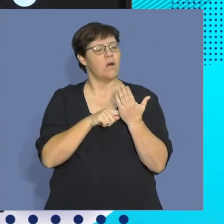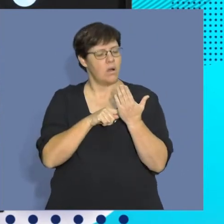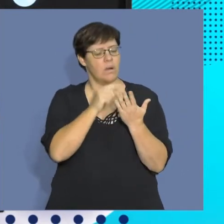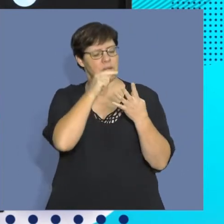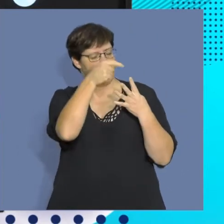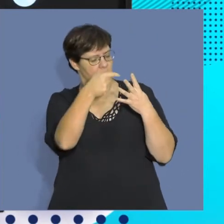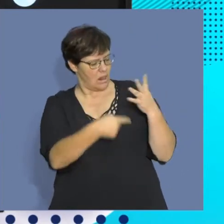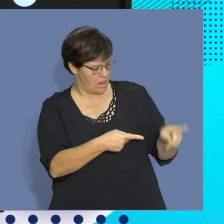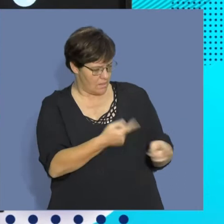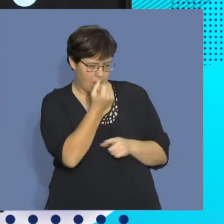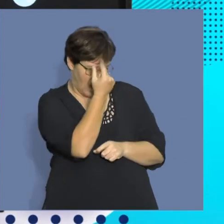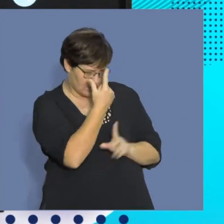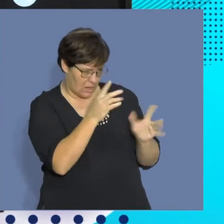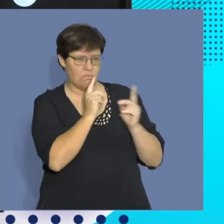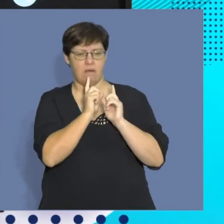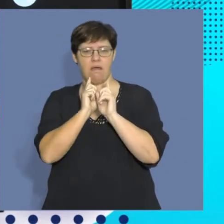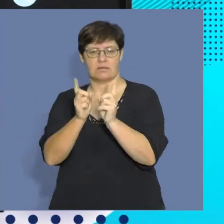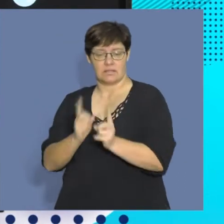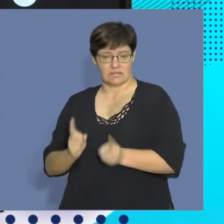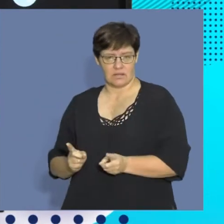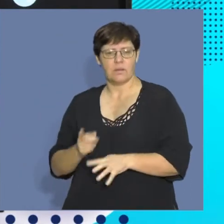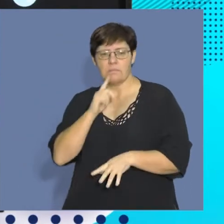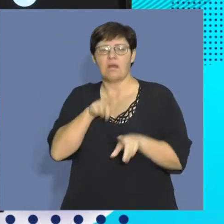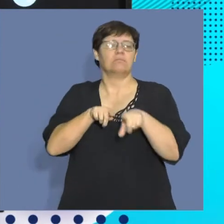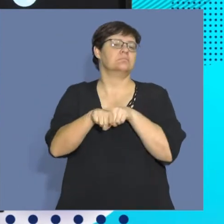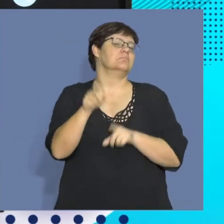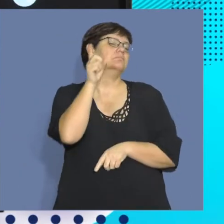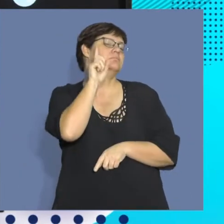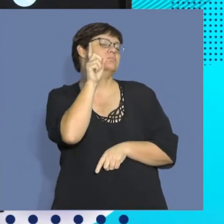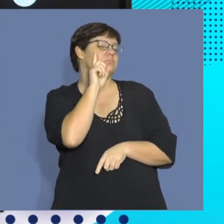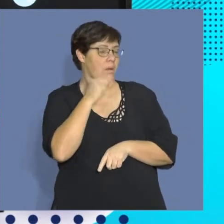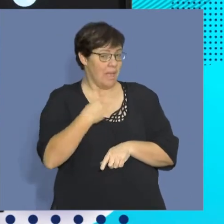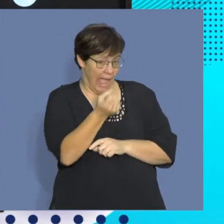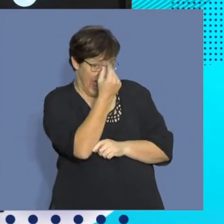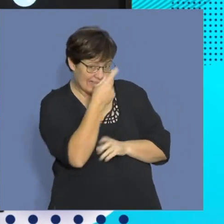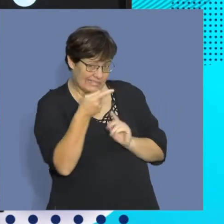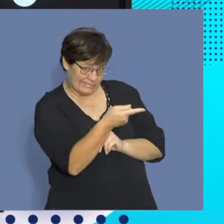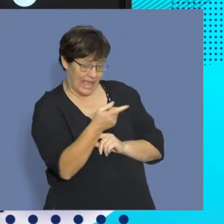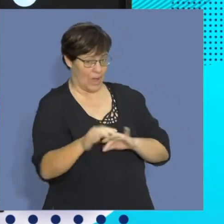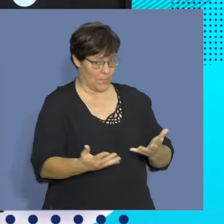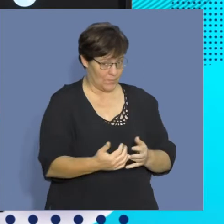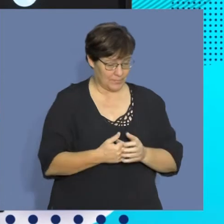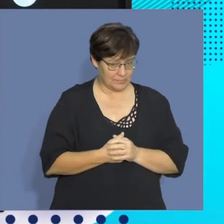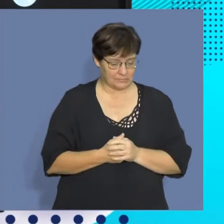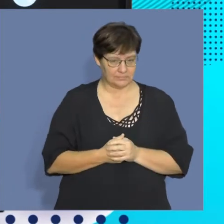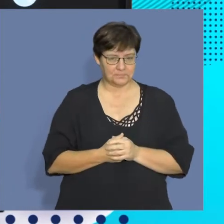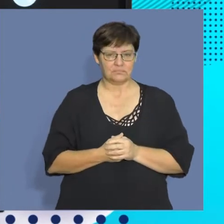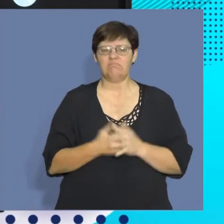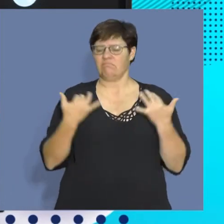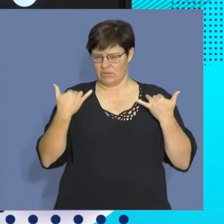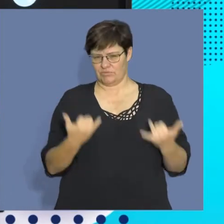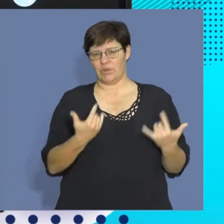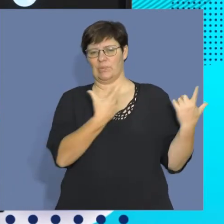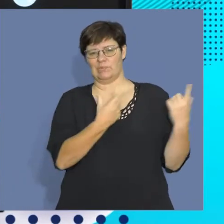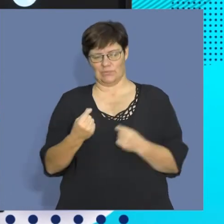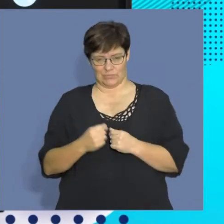that. And that's the best and most effective way to really test if you understand how the content is tested. So that's essentially what we're going to do